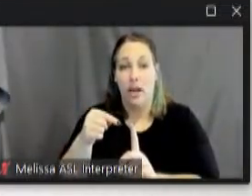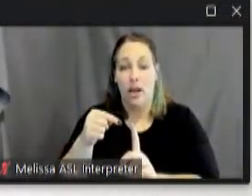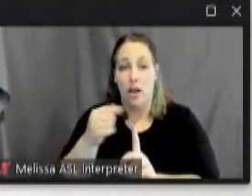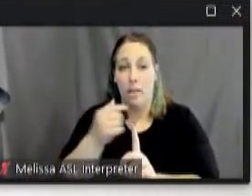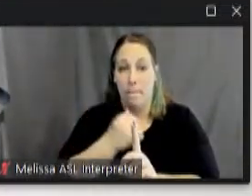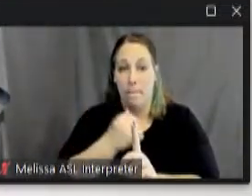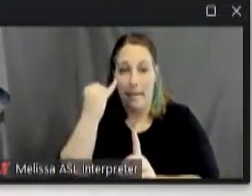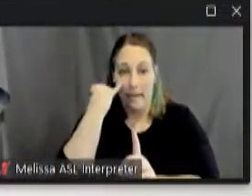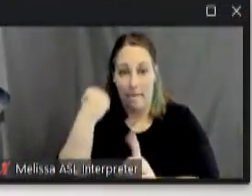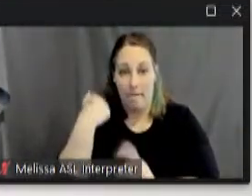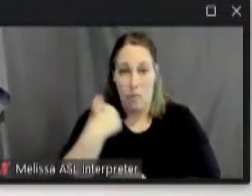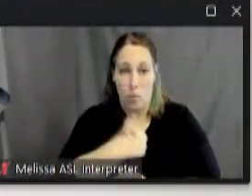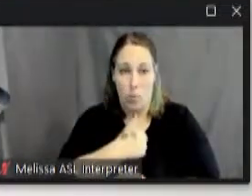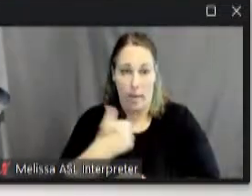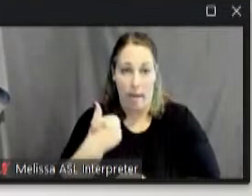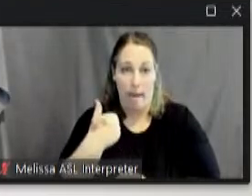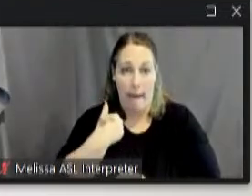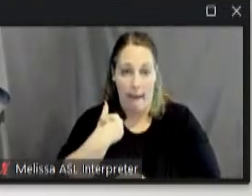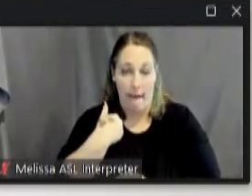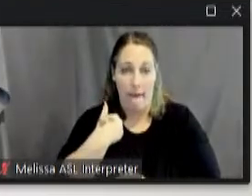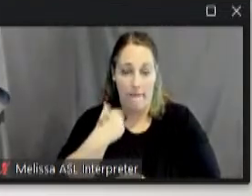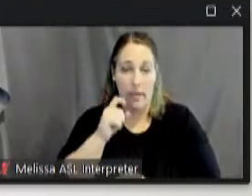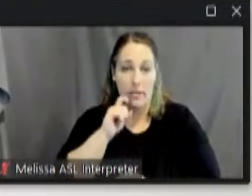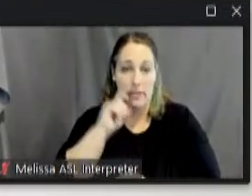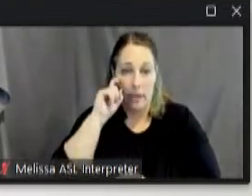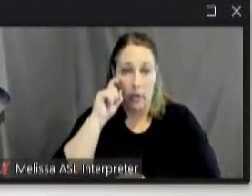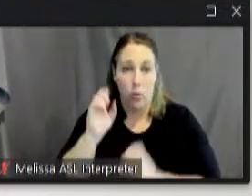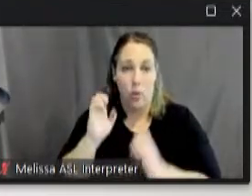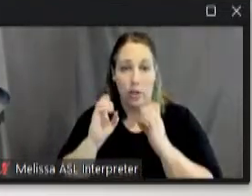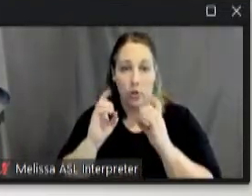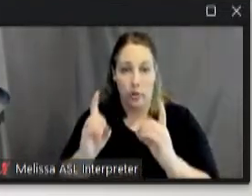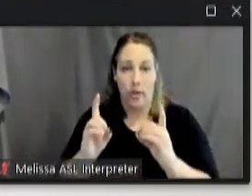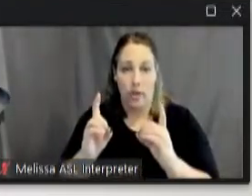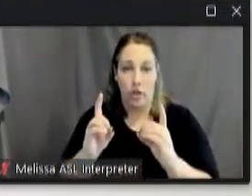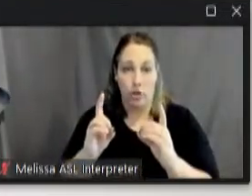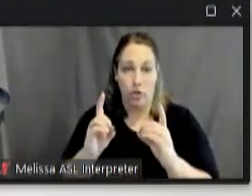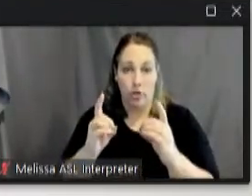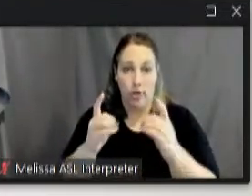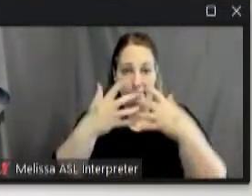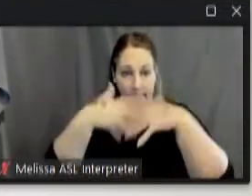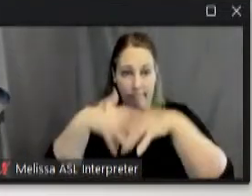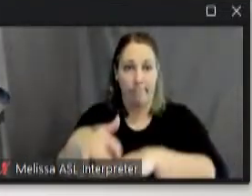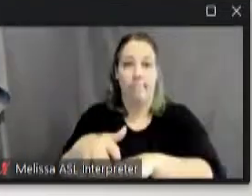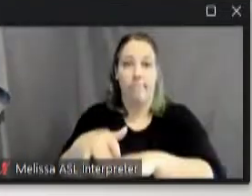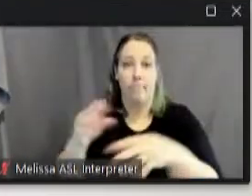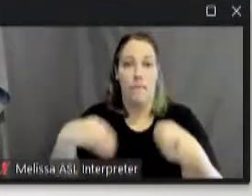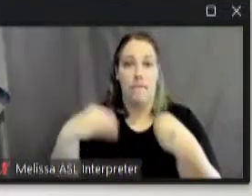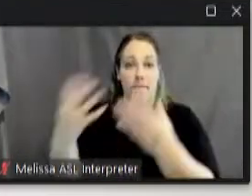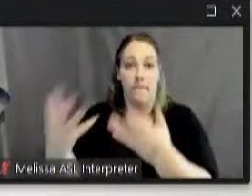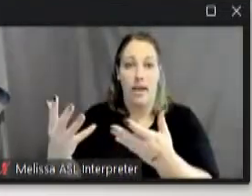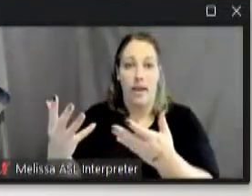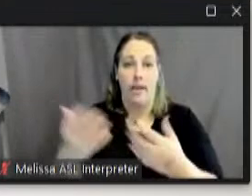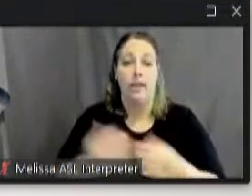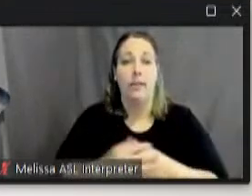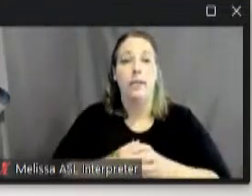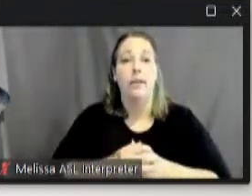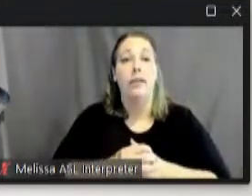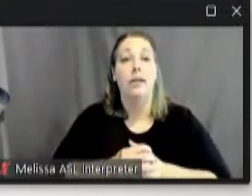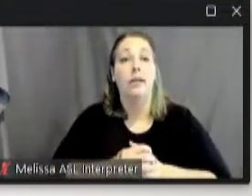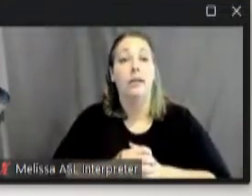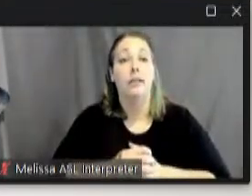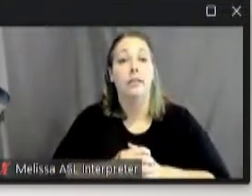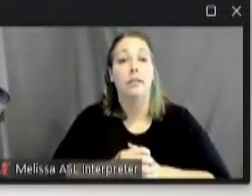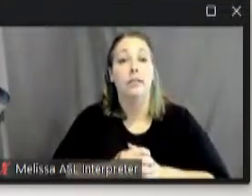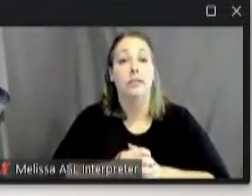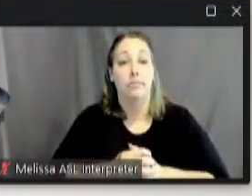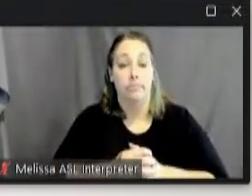have sexual education, integral sexual education being provided, it is necessary to